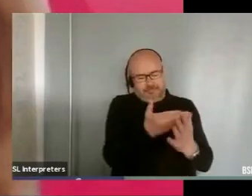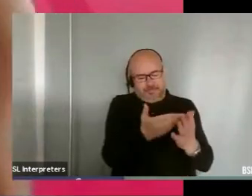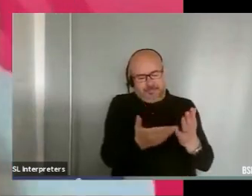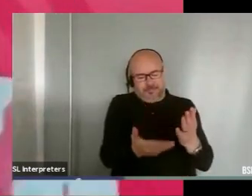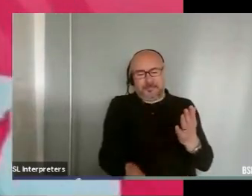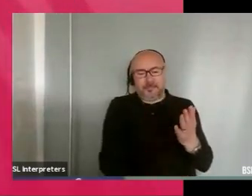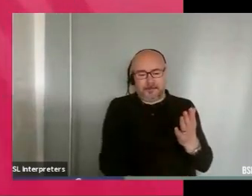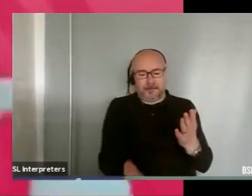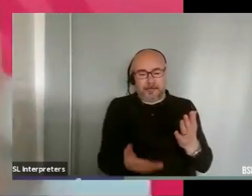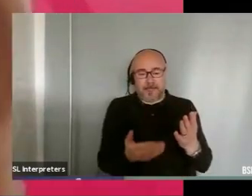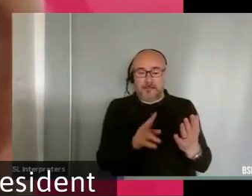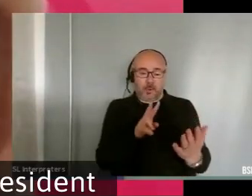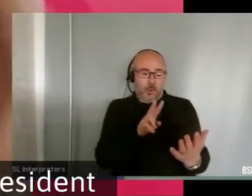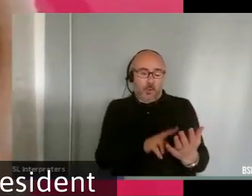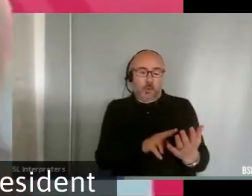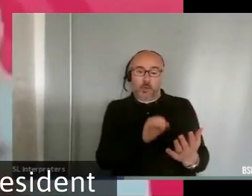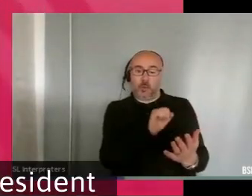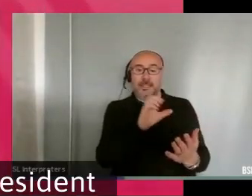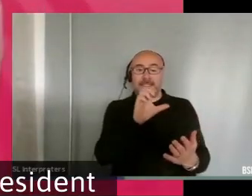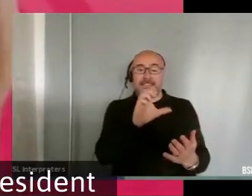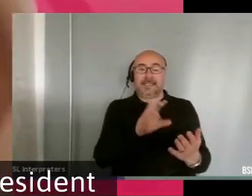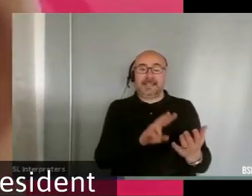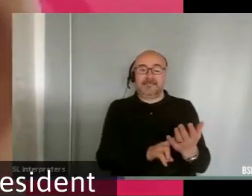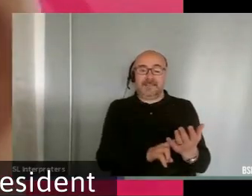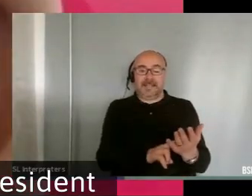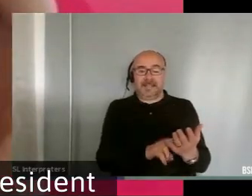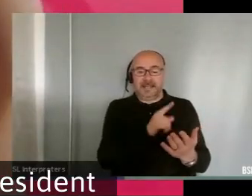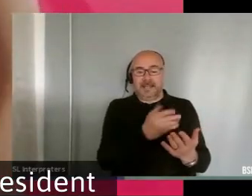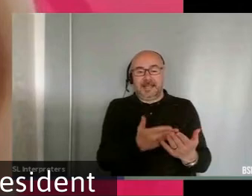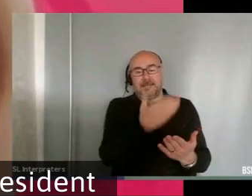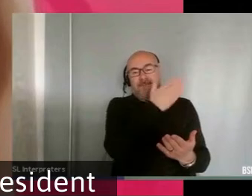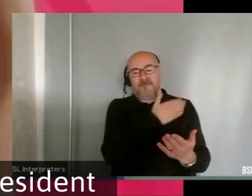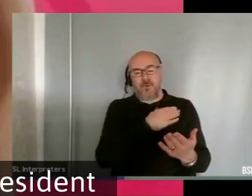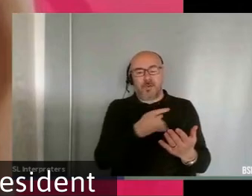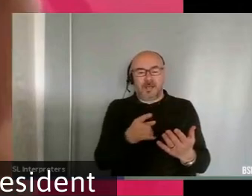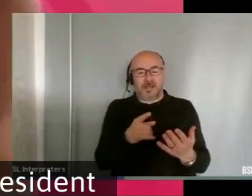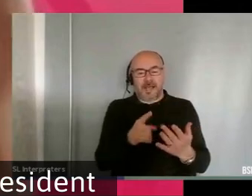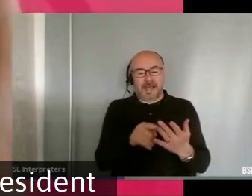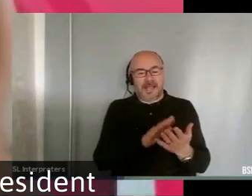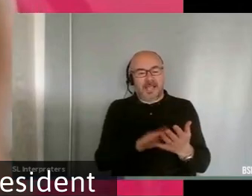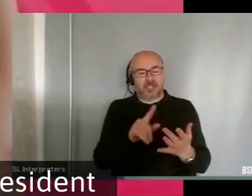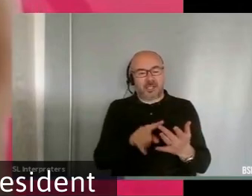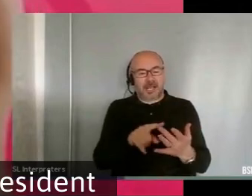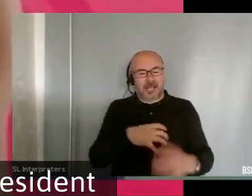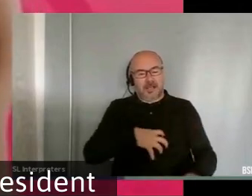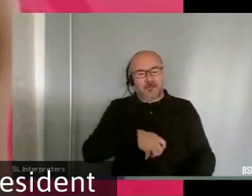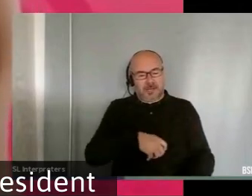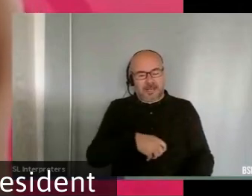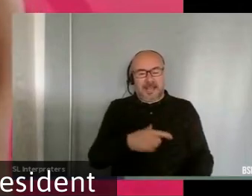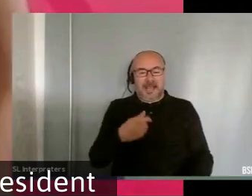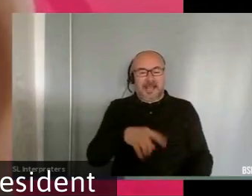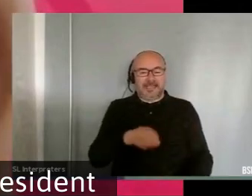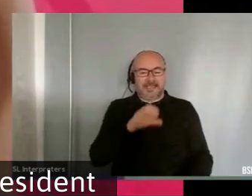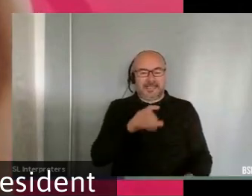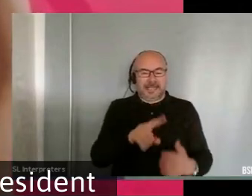just looking at your CV, and as well as being a former IHI president and CEO, that you've